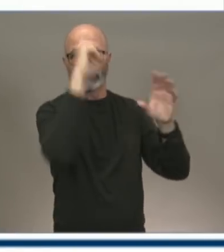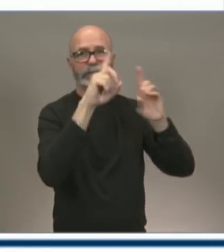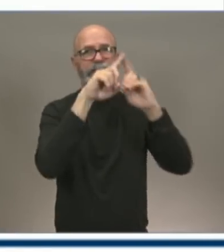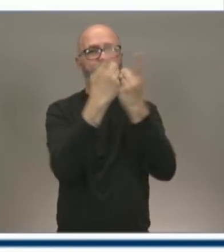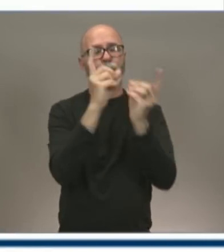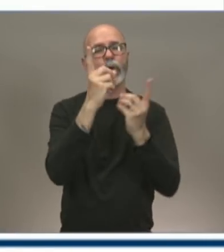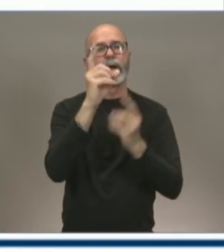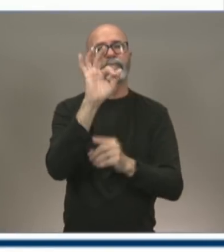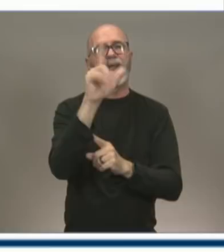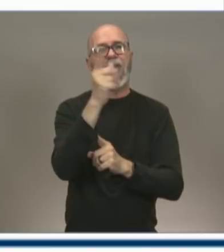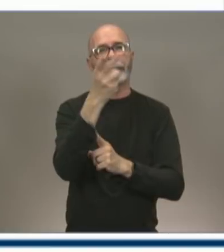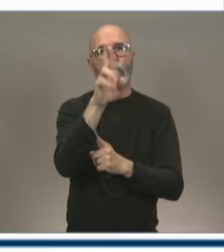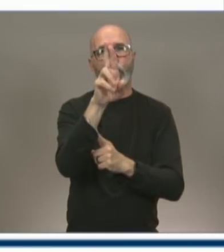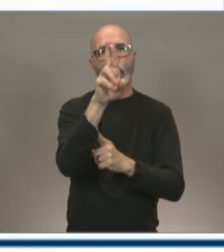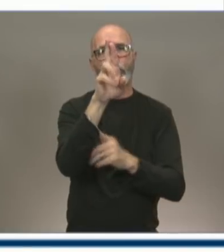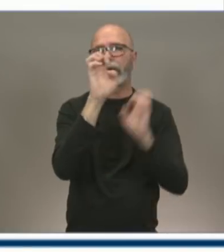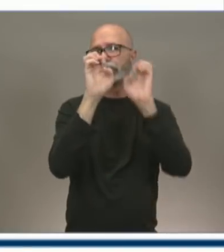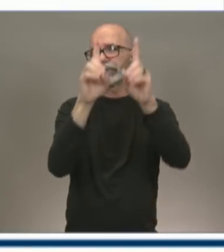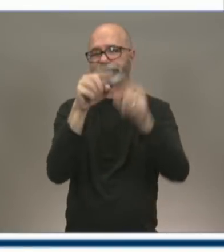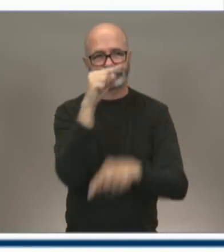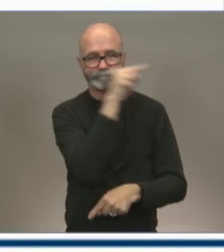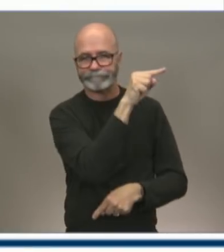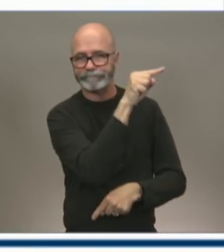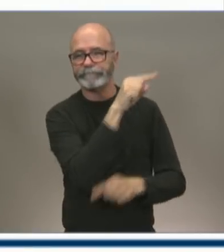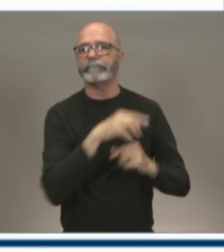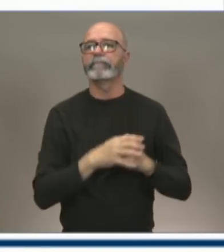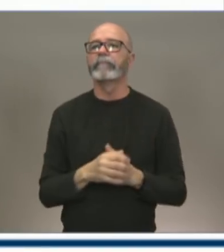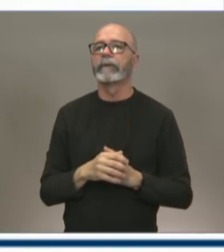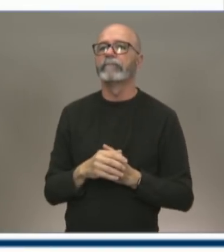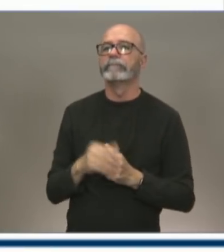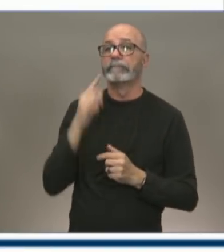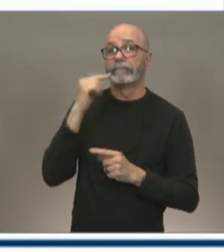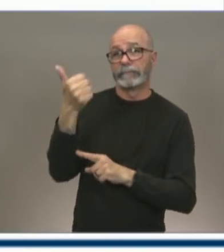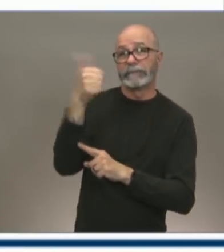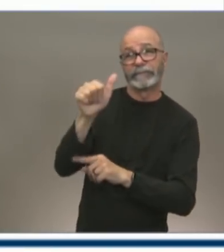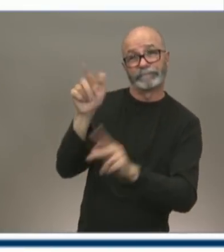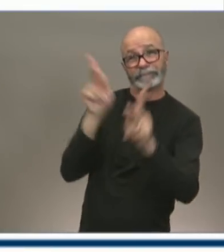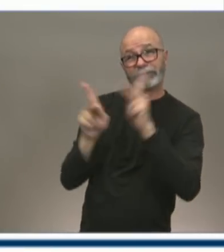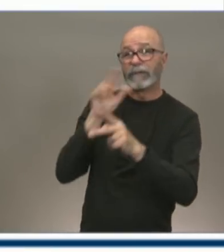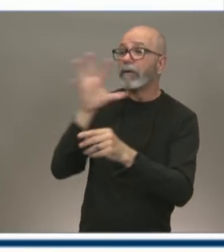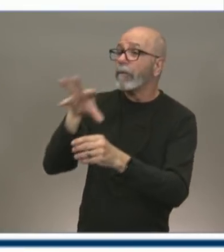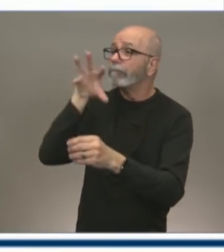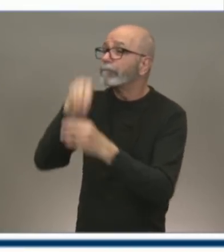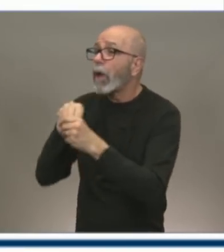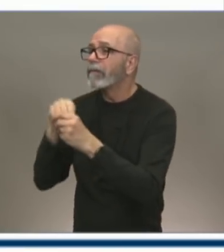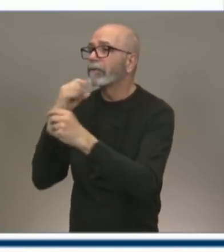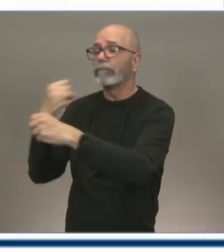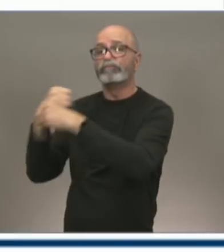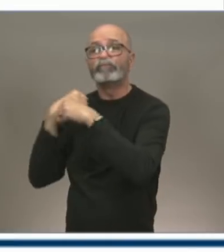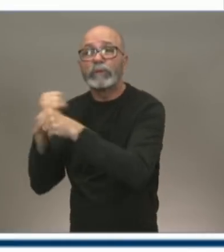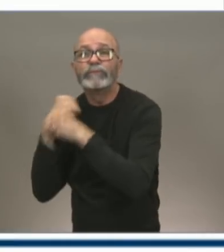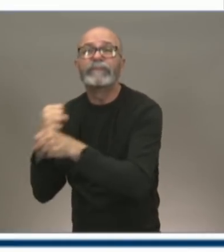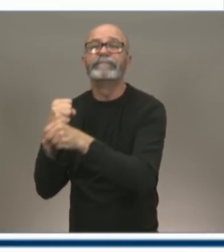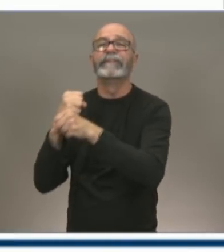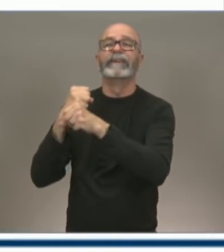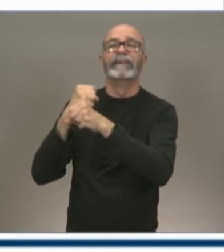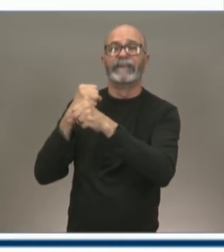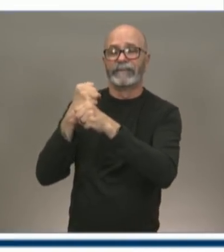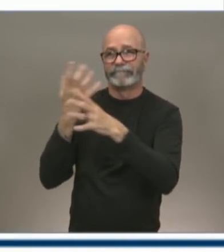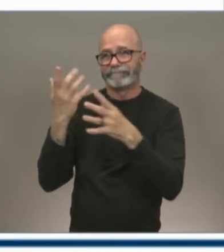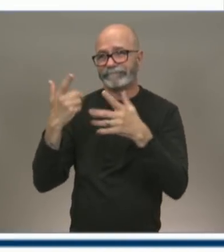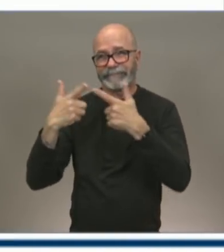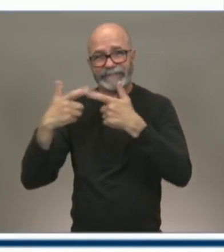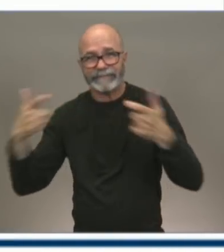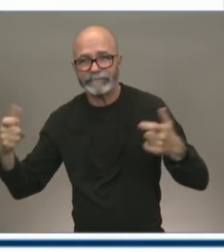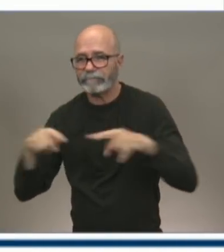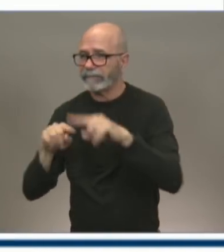do this, then anybody you do have involved in the production team would have to be included in the group of up to 60 that are